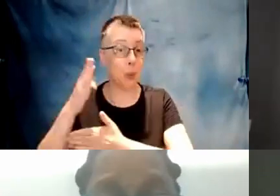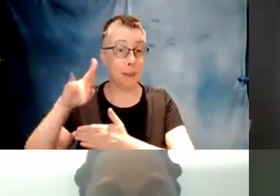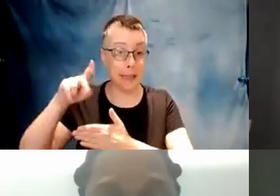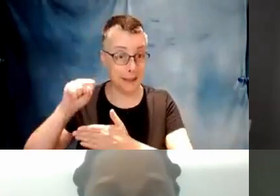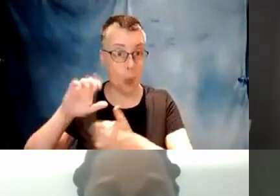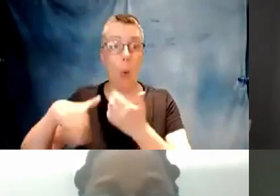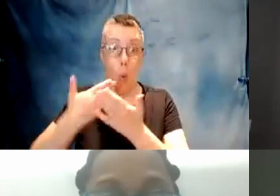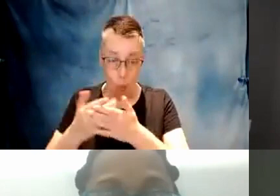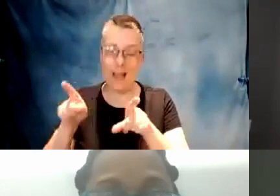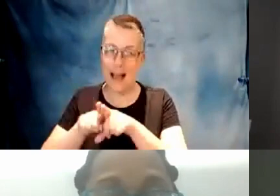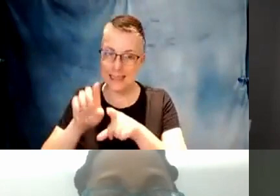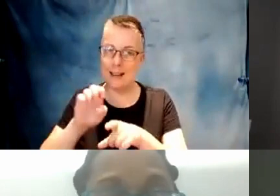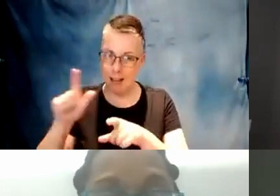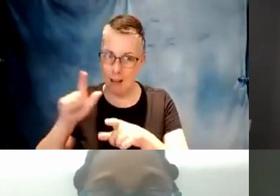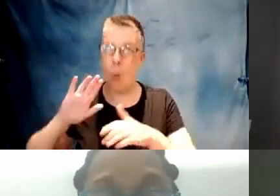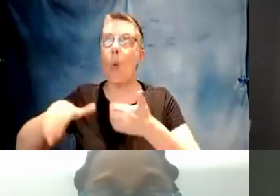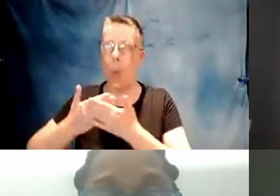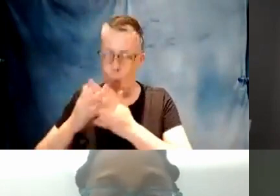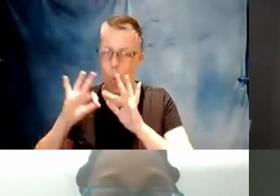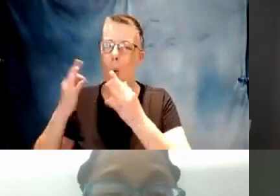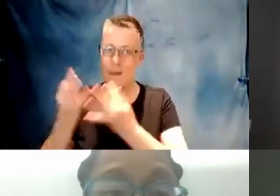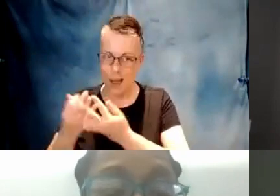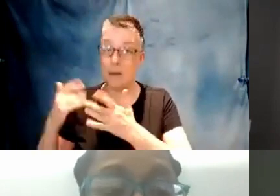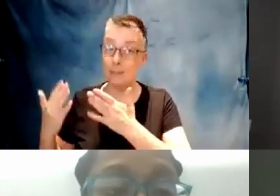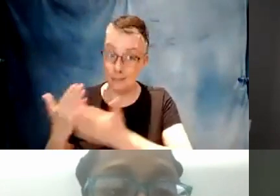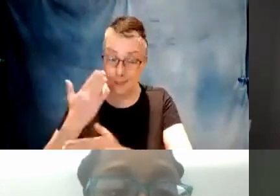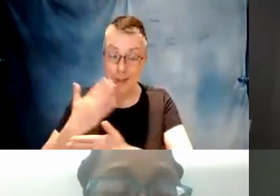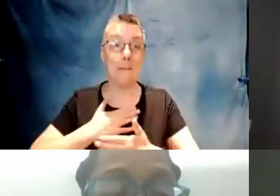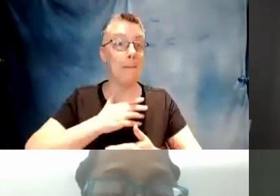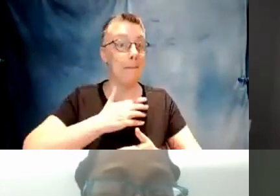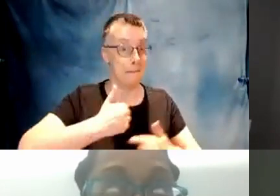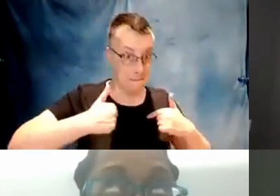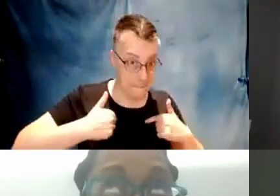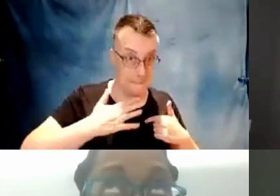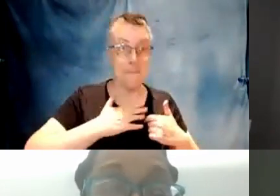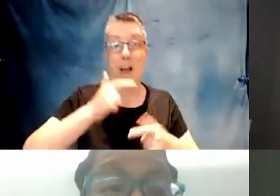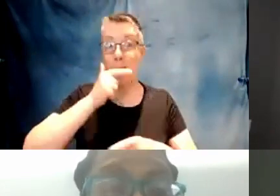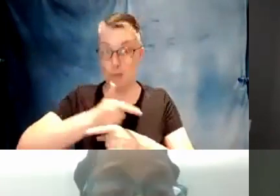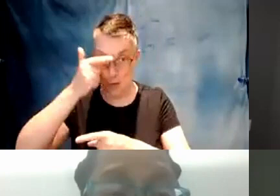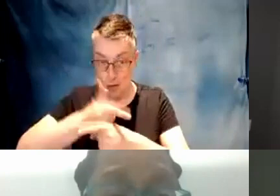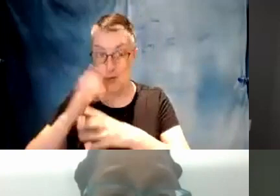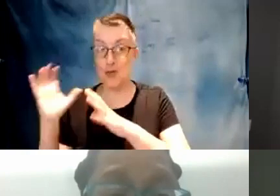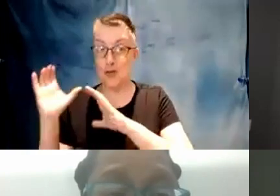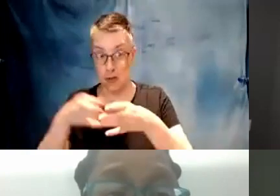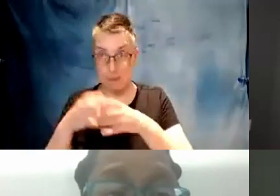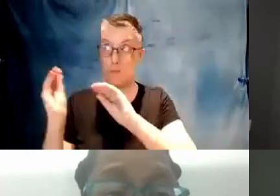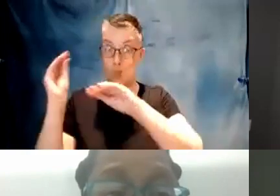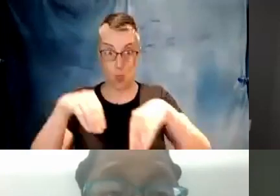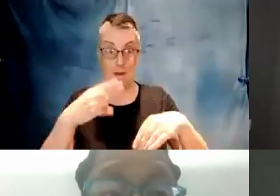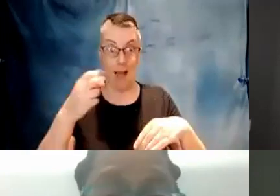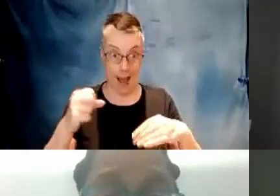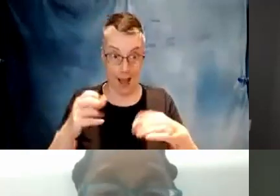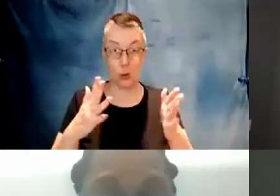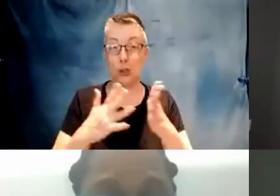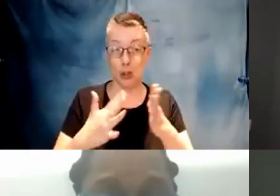English learners, newcomer English learners. My siblings came in high school, junior year,